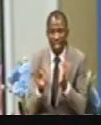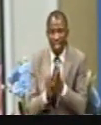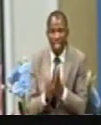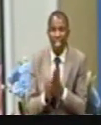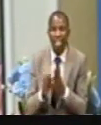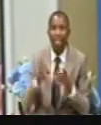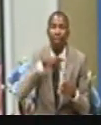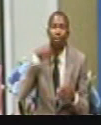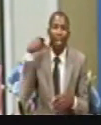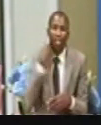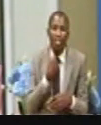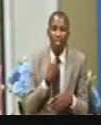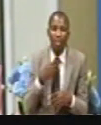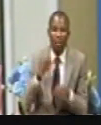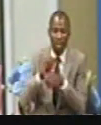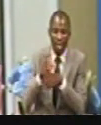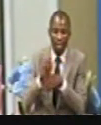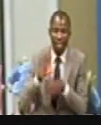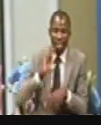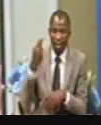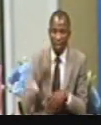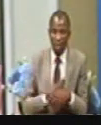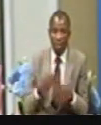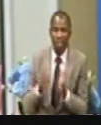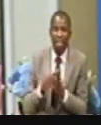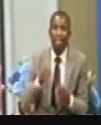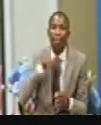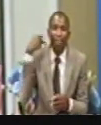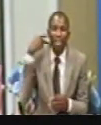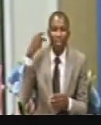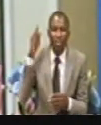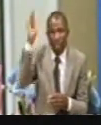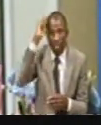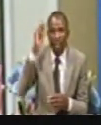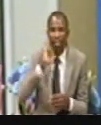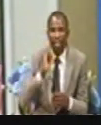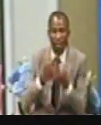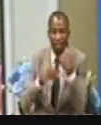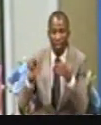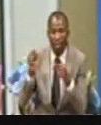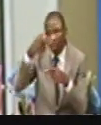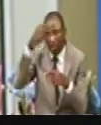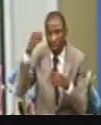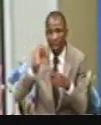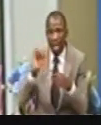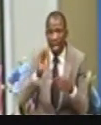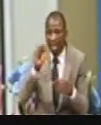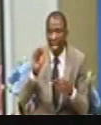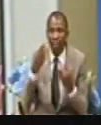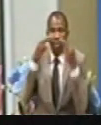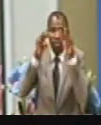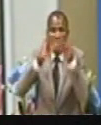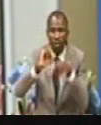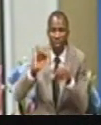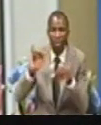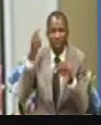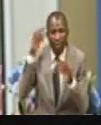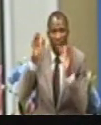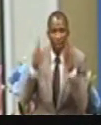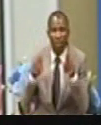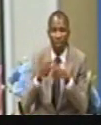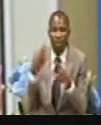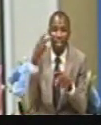Enugu, our state pastor counseled us and said, Papa is coming, because I've been looking